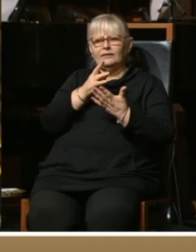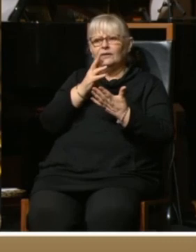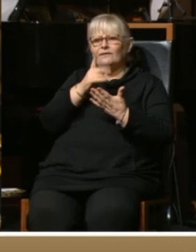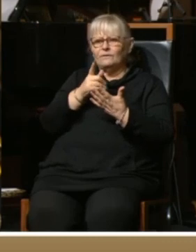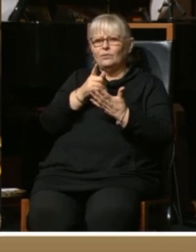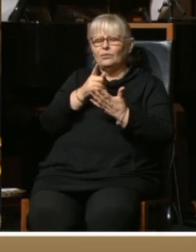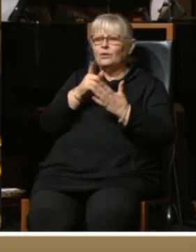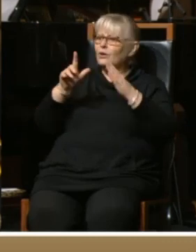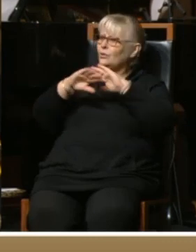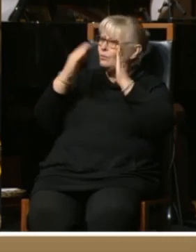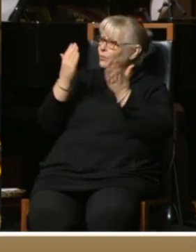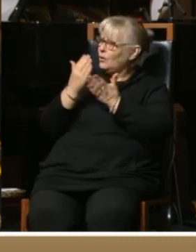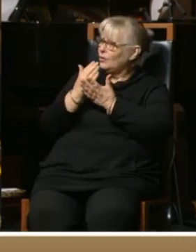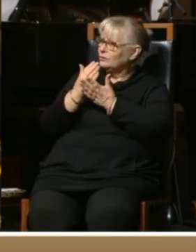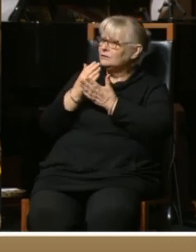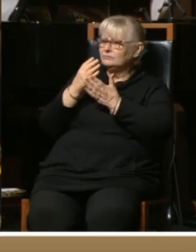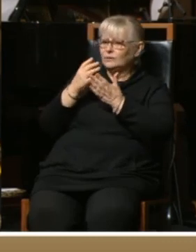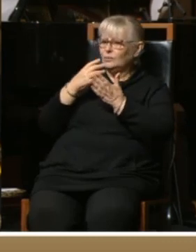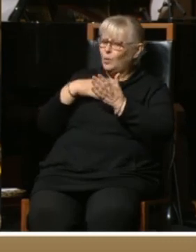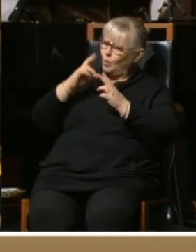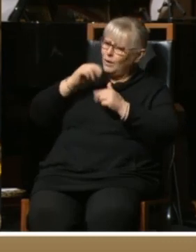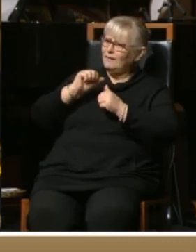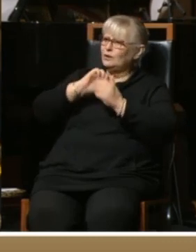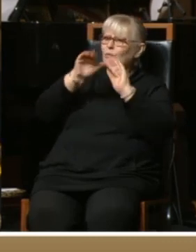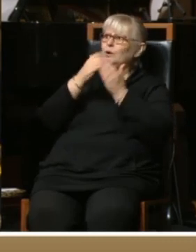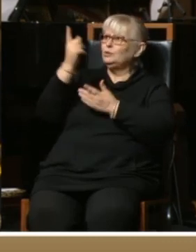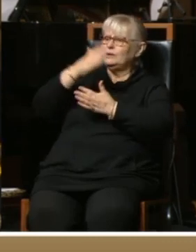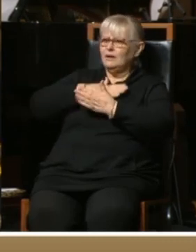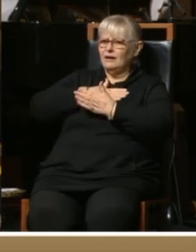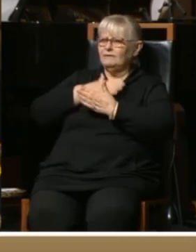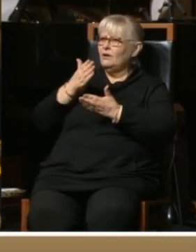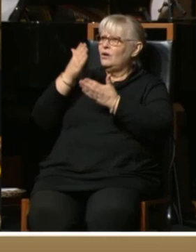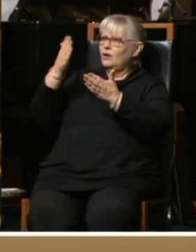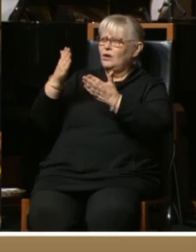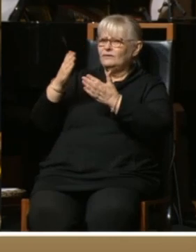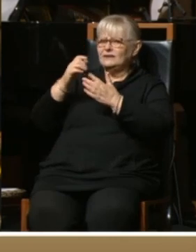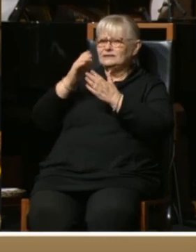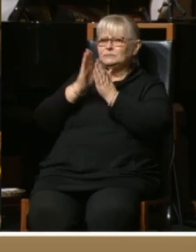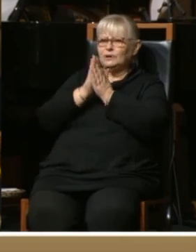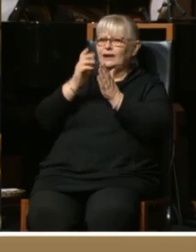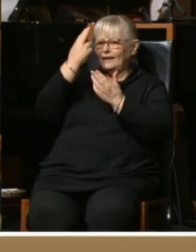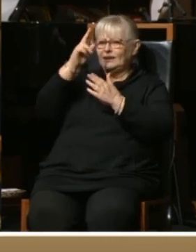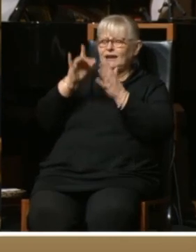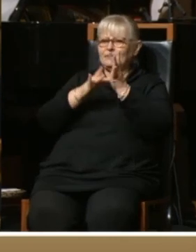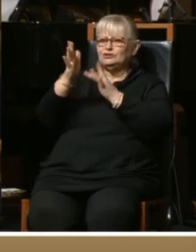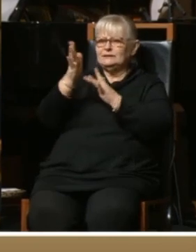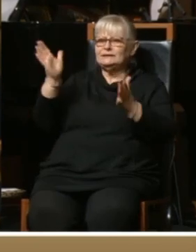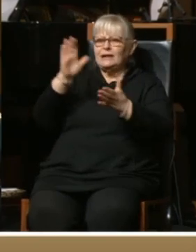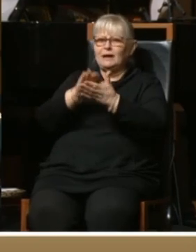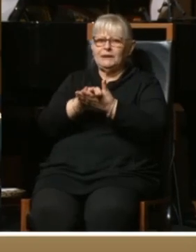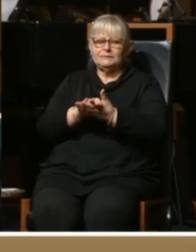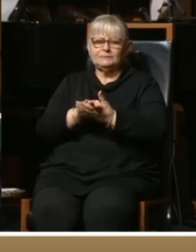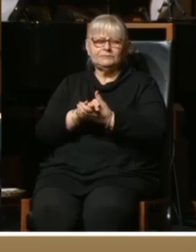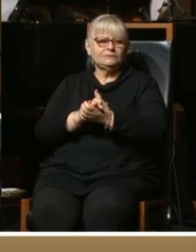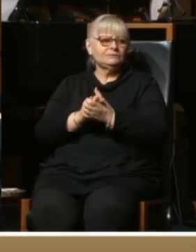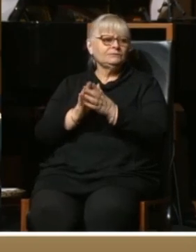the world you love. I offer this prayer in the name of Jesus. Amen.